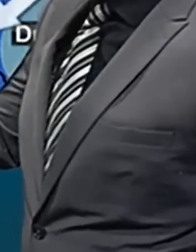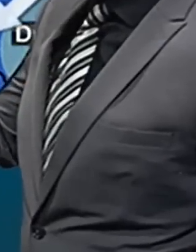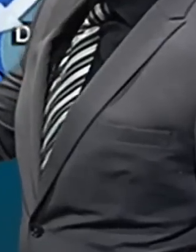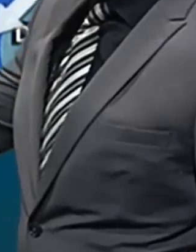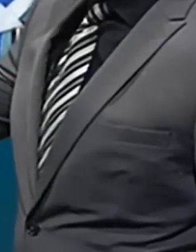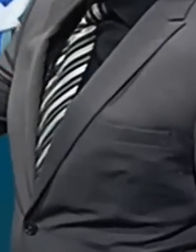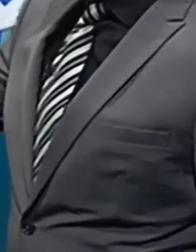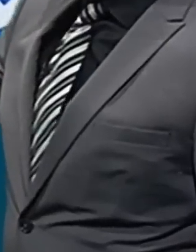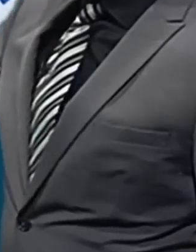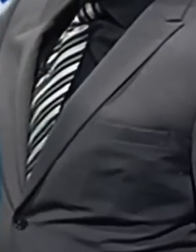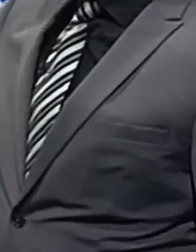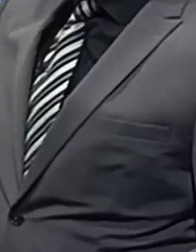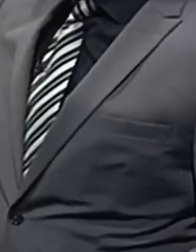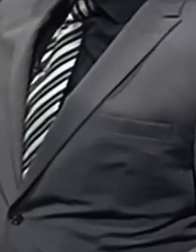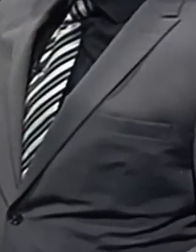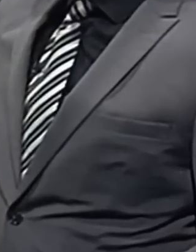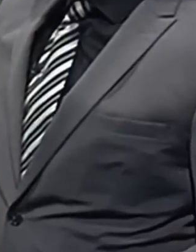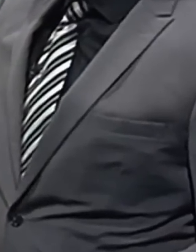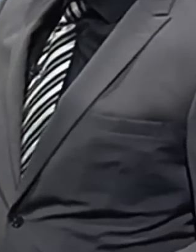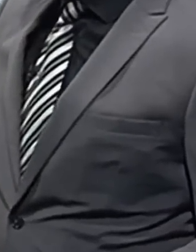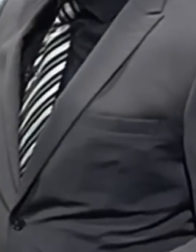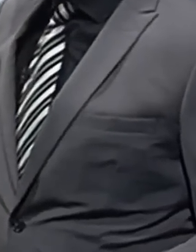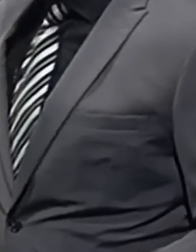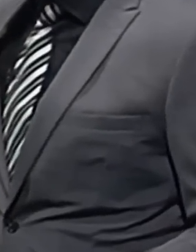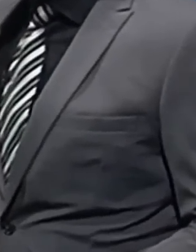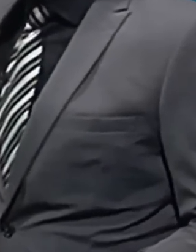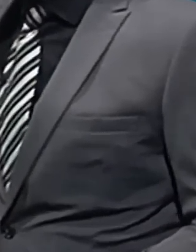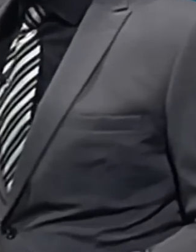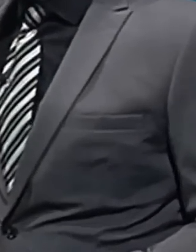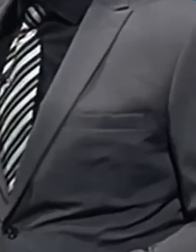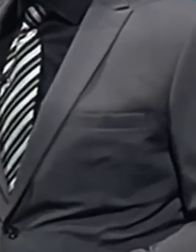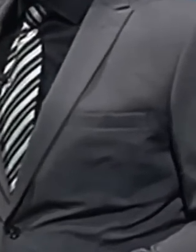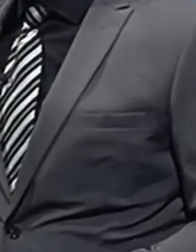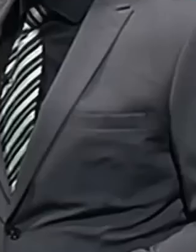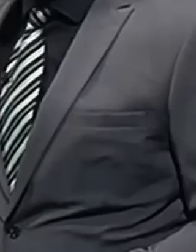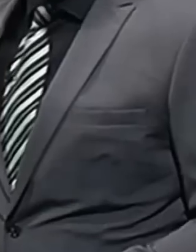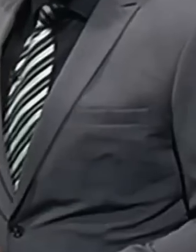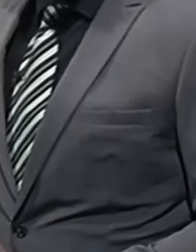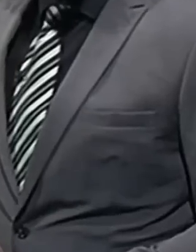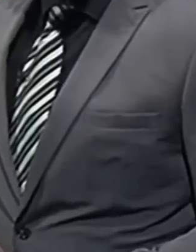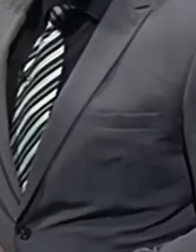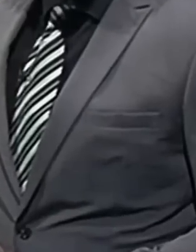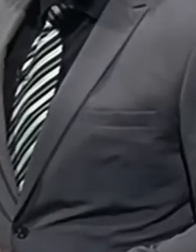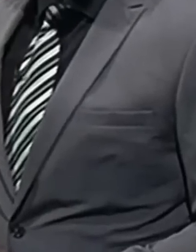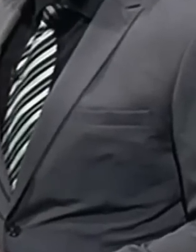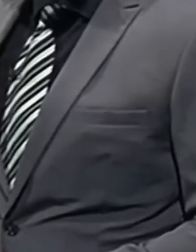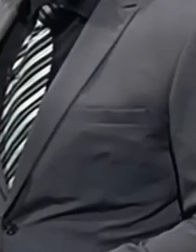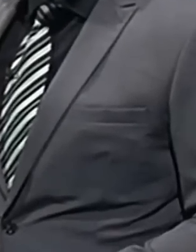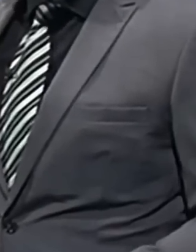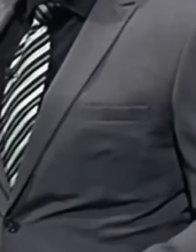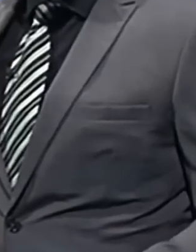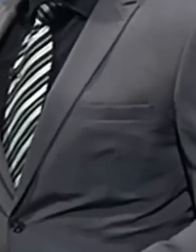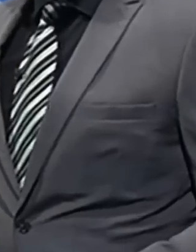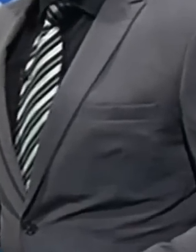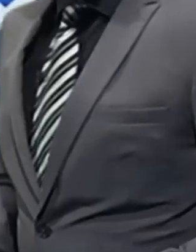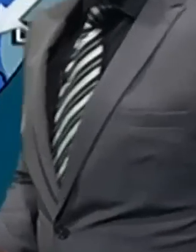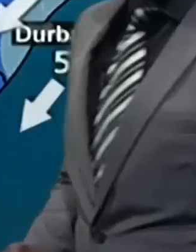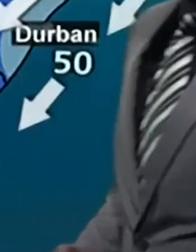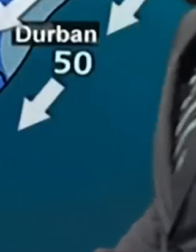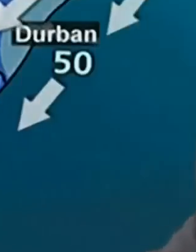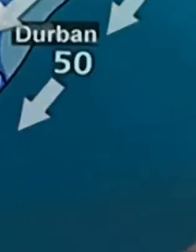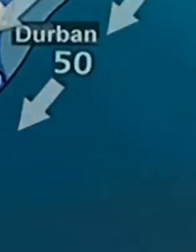province ya Free State accent excelora ka haro mafikeng mpa re shibile ka thoko ho mabopoteng ditule tse ding tse kgethileng ka hona ha e tla fela mafasane a